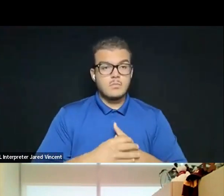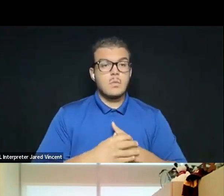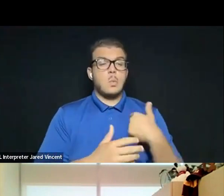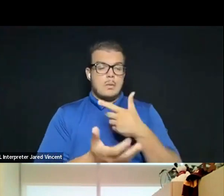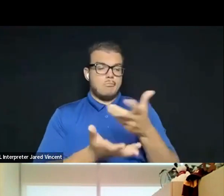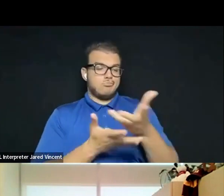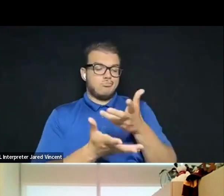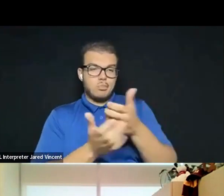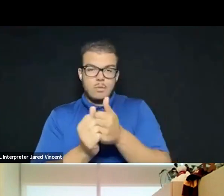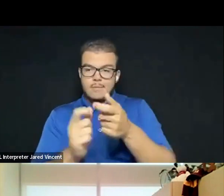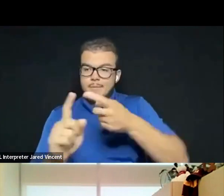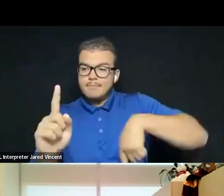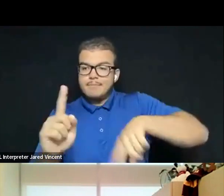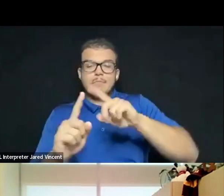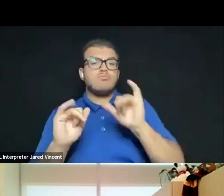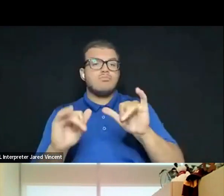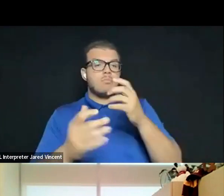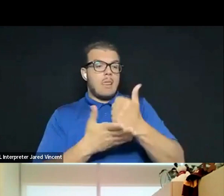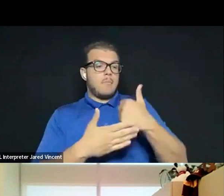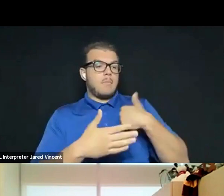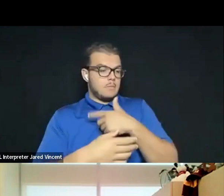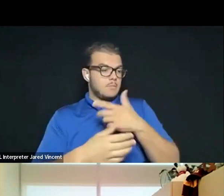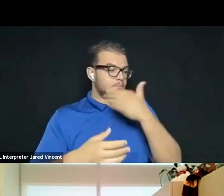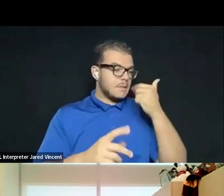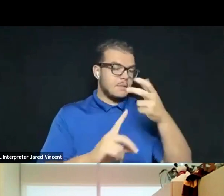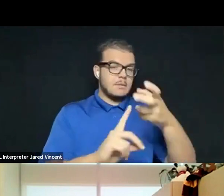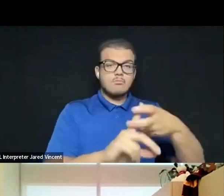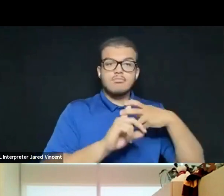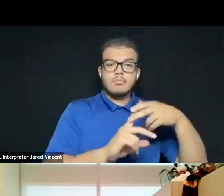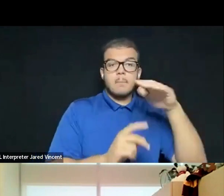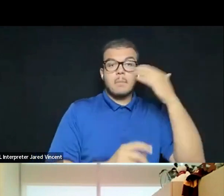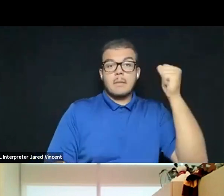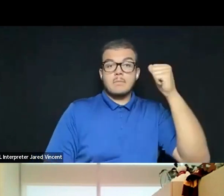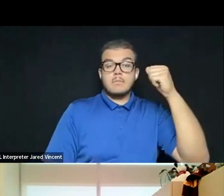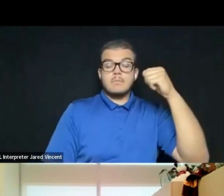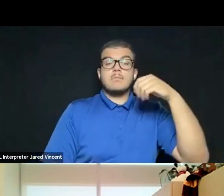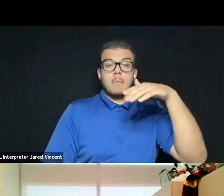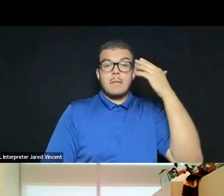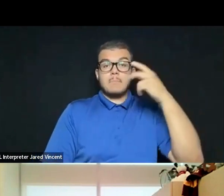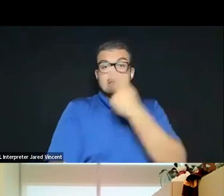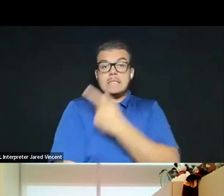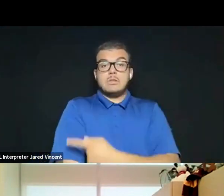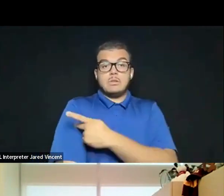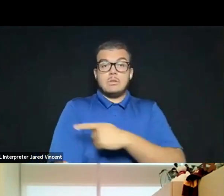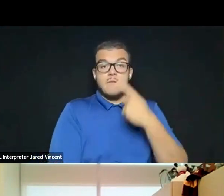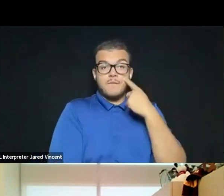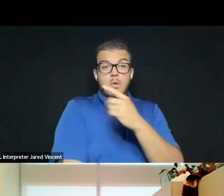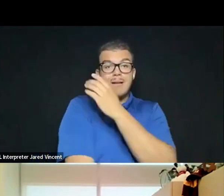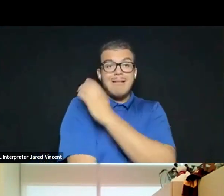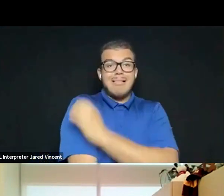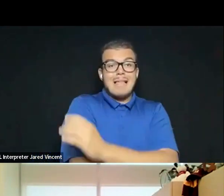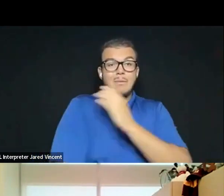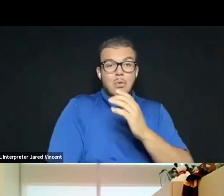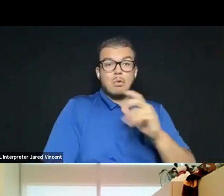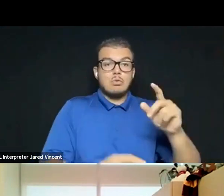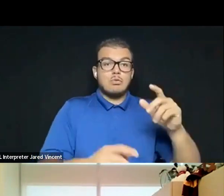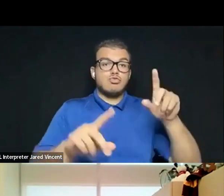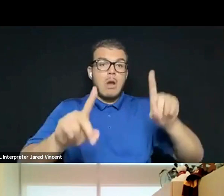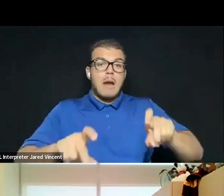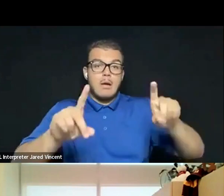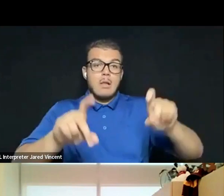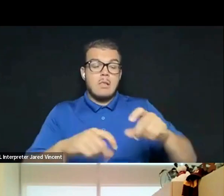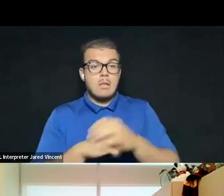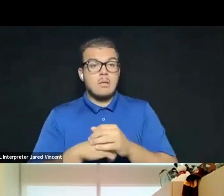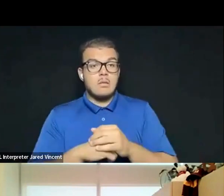them, it helped us to learn how to recruit Black patients into a clinical trial, because there's a lot of mistrust